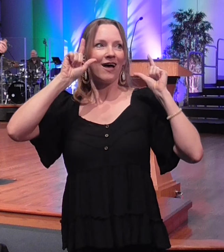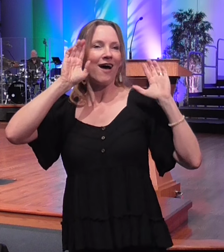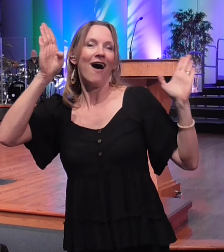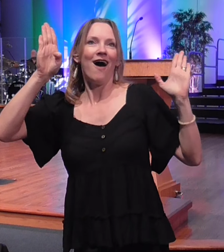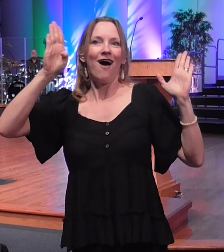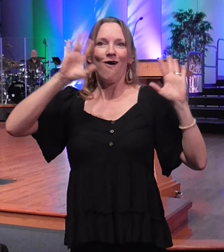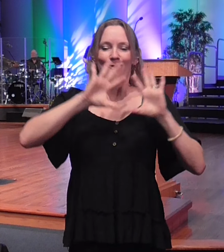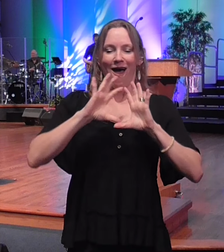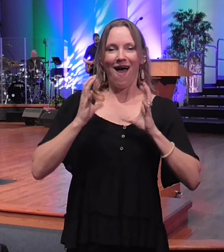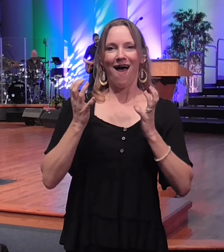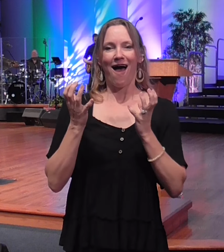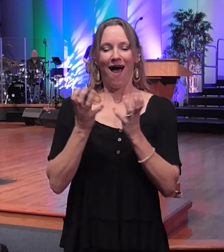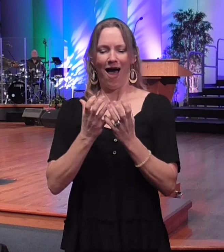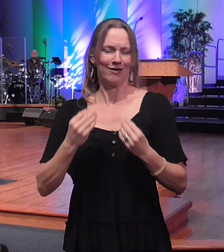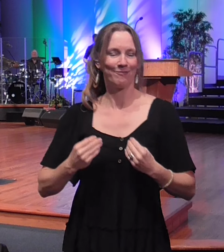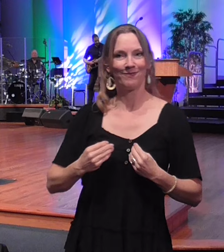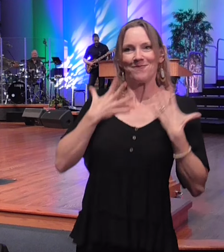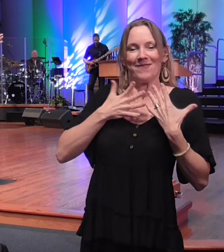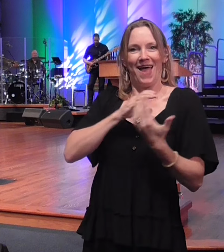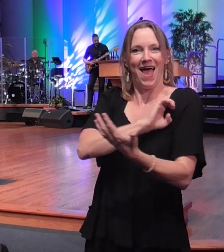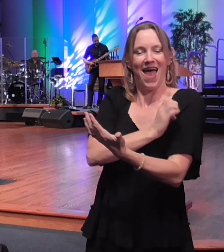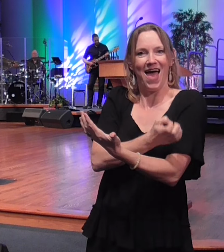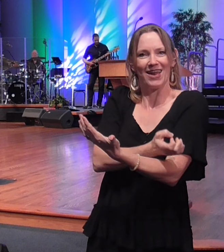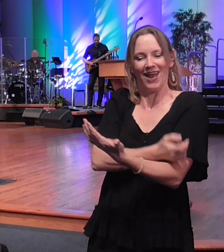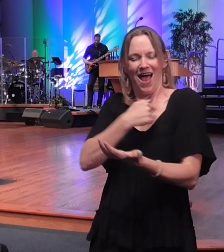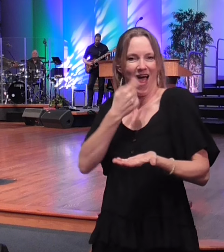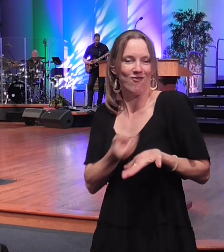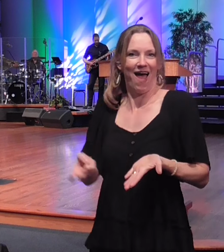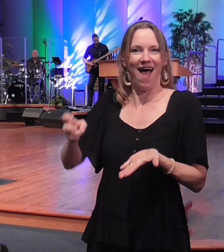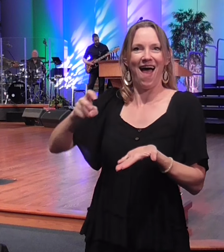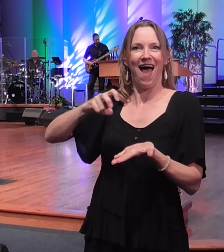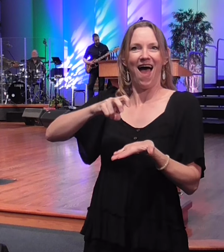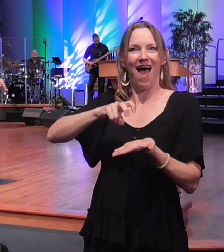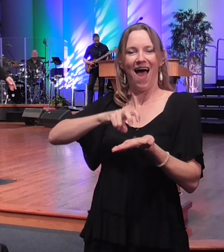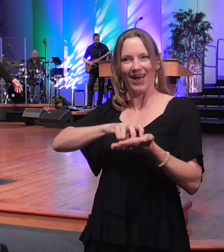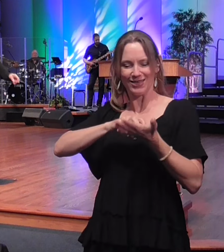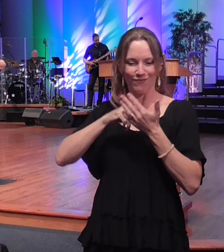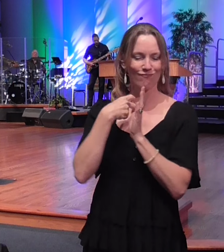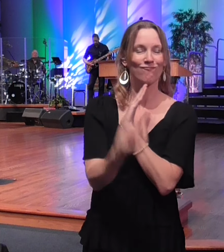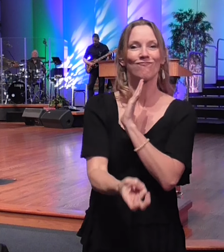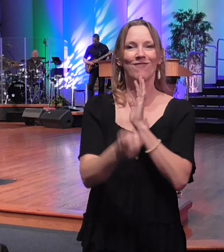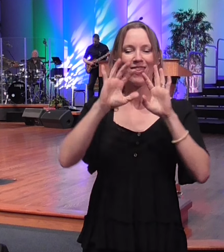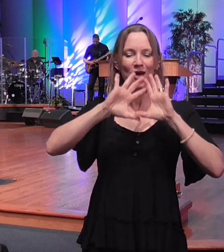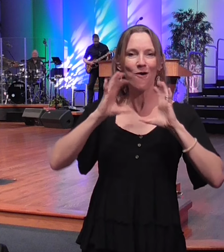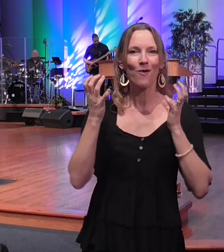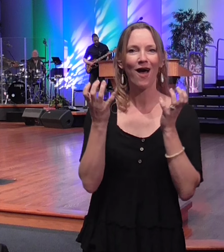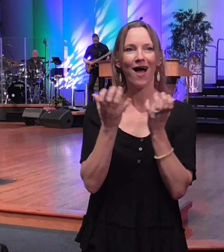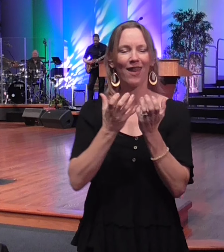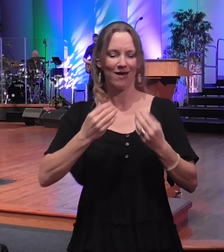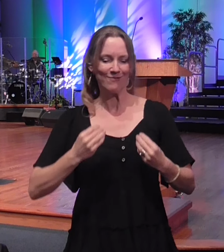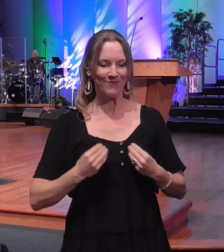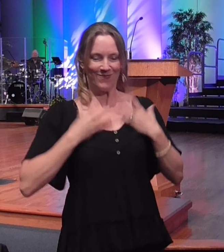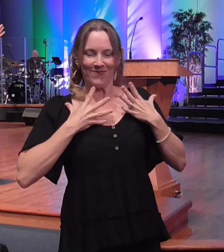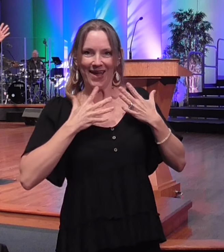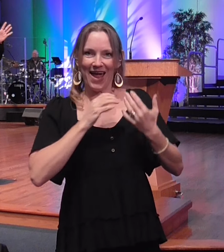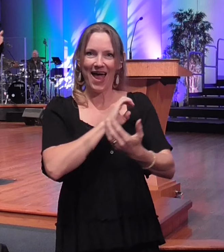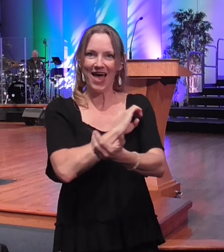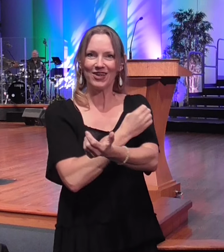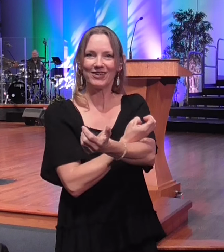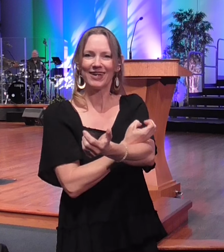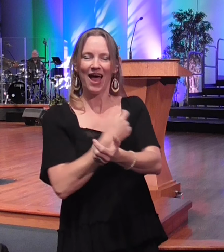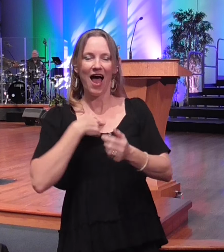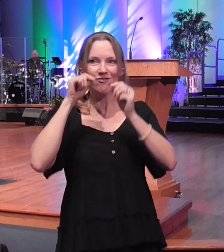world. With a burst of energy, I rise to greet the world, yeah. With a burst of